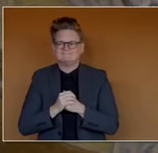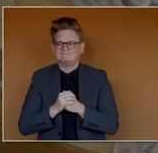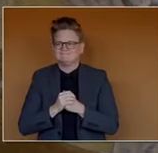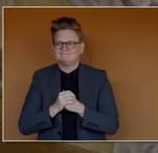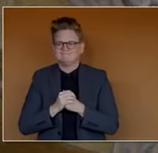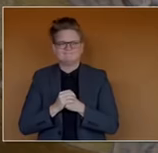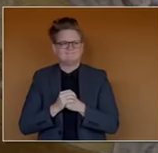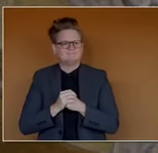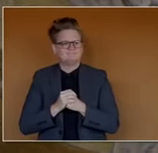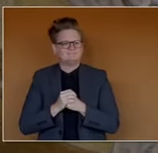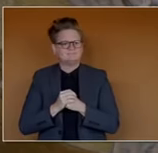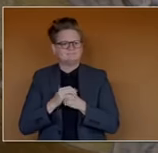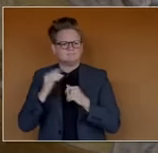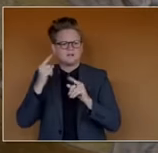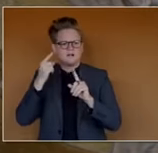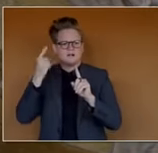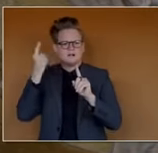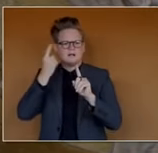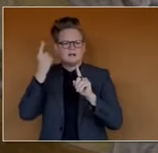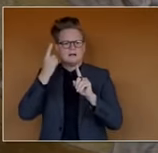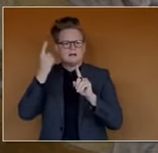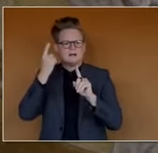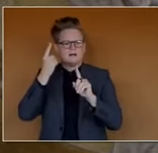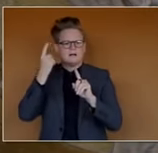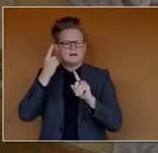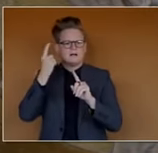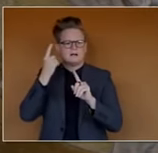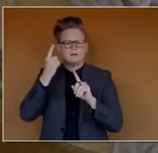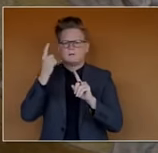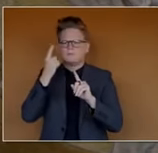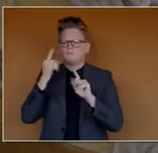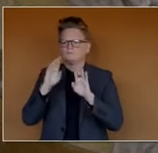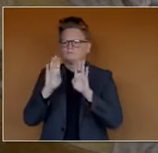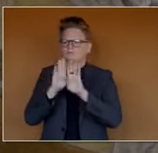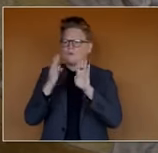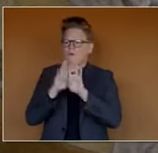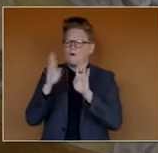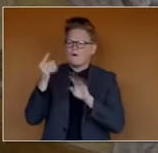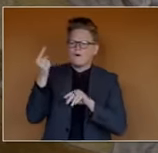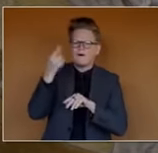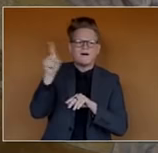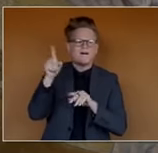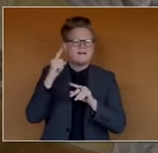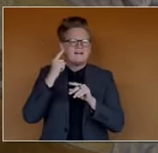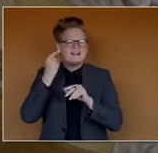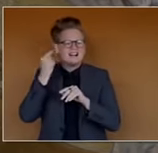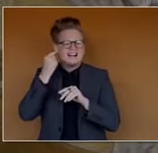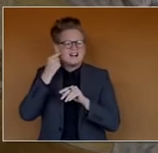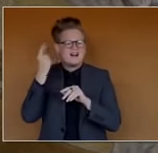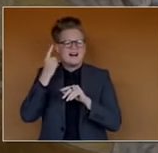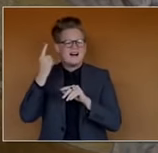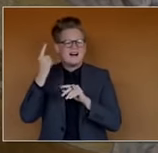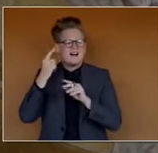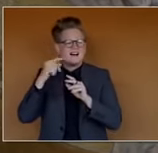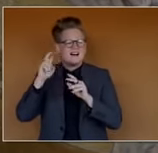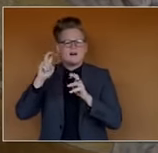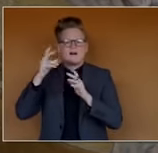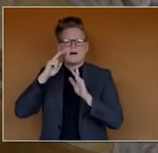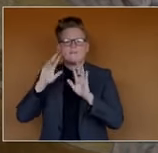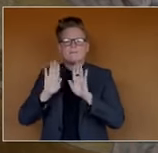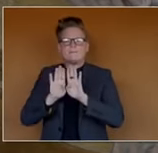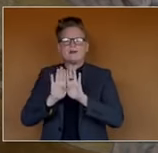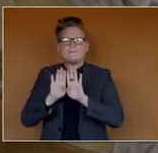is someone standing in the doorway or? Okay.